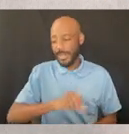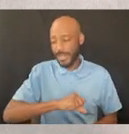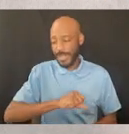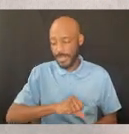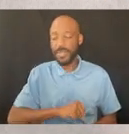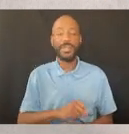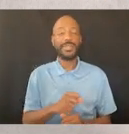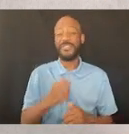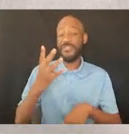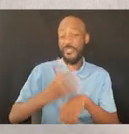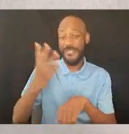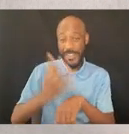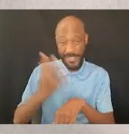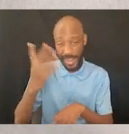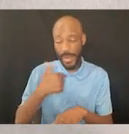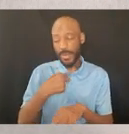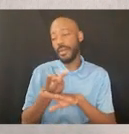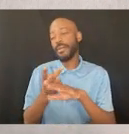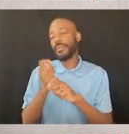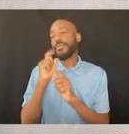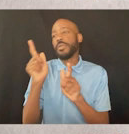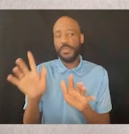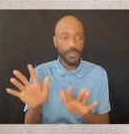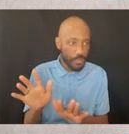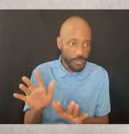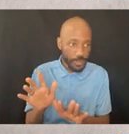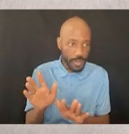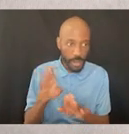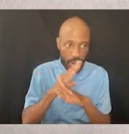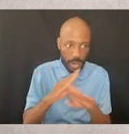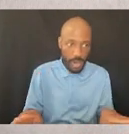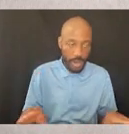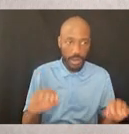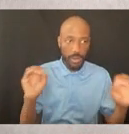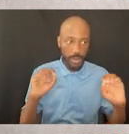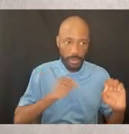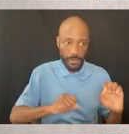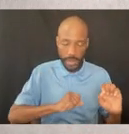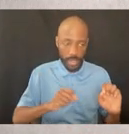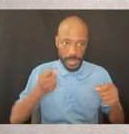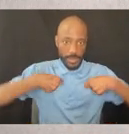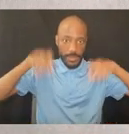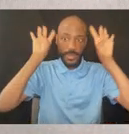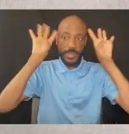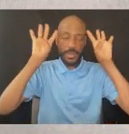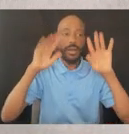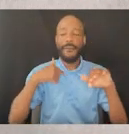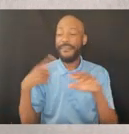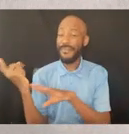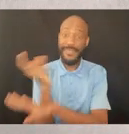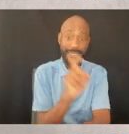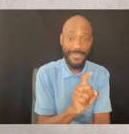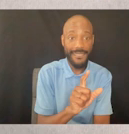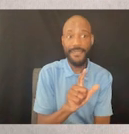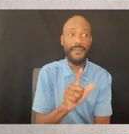up, I didn't hear him coughing, and I just freaked out and ran to the living room. And there he had